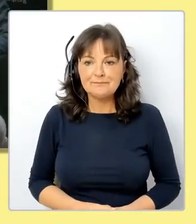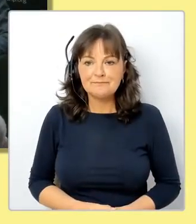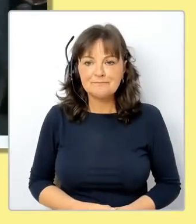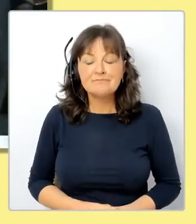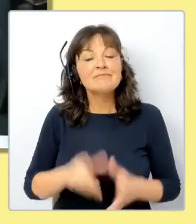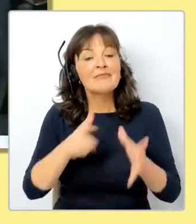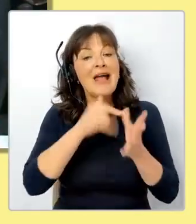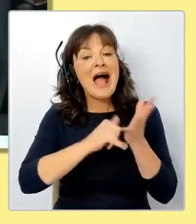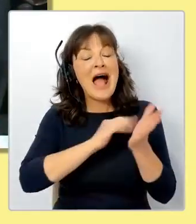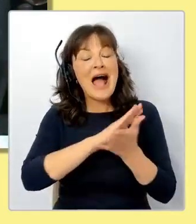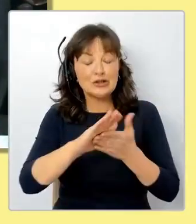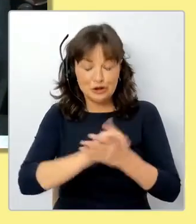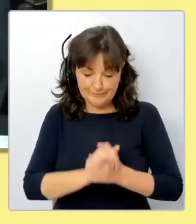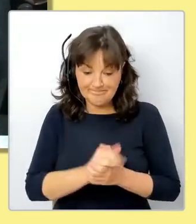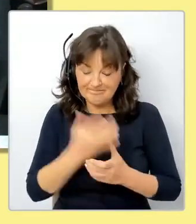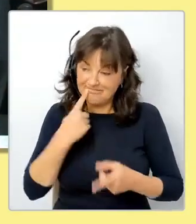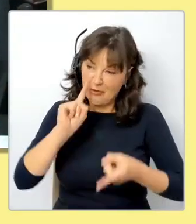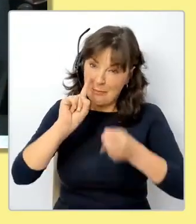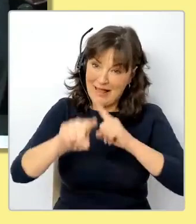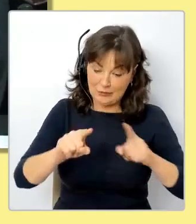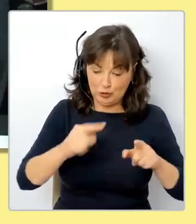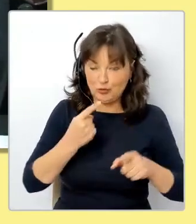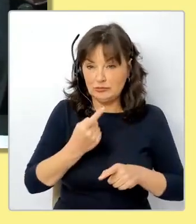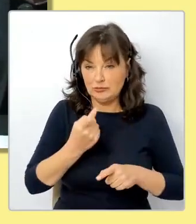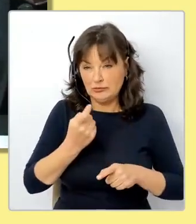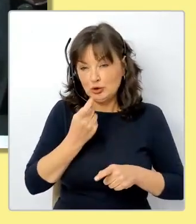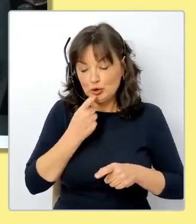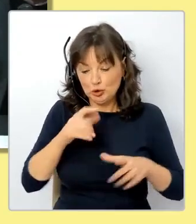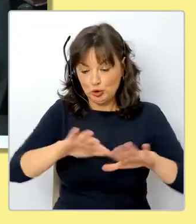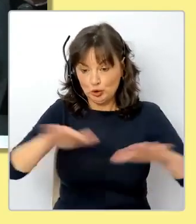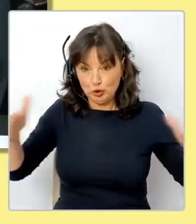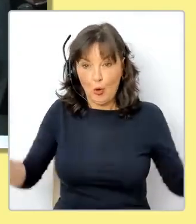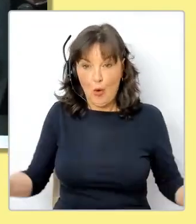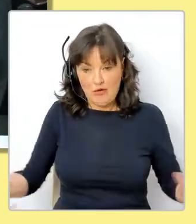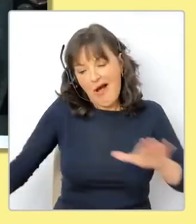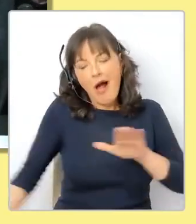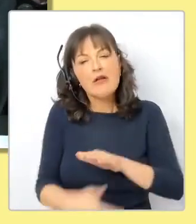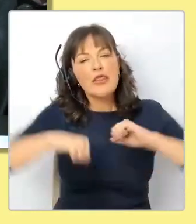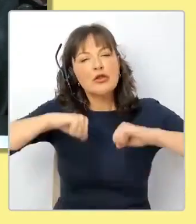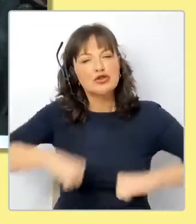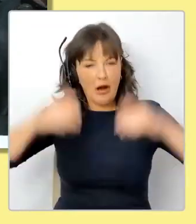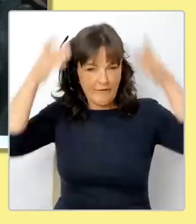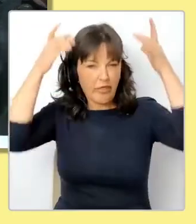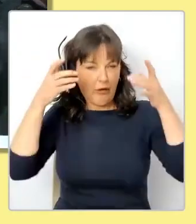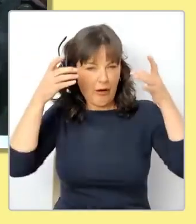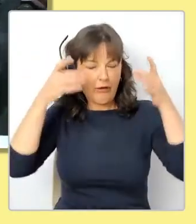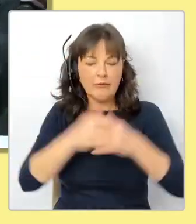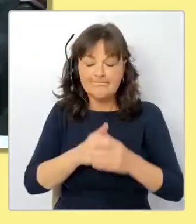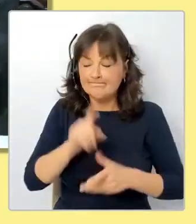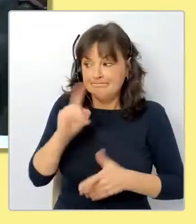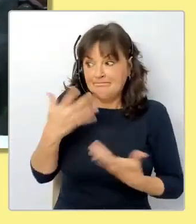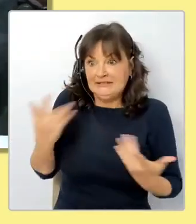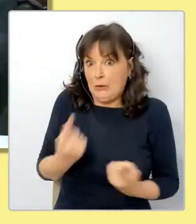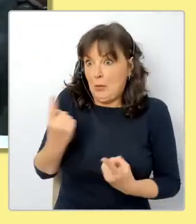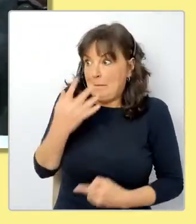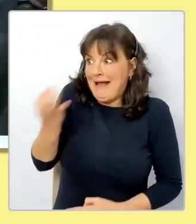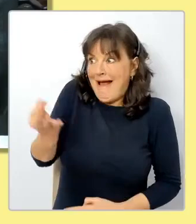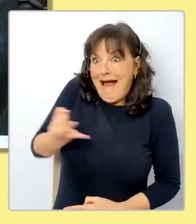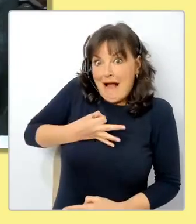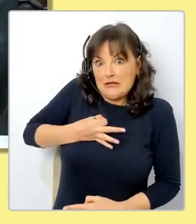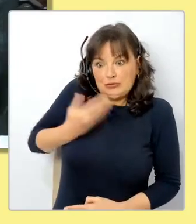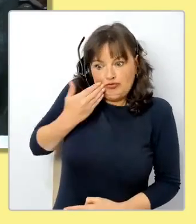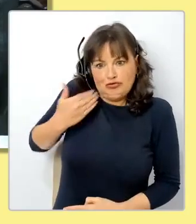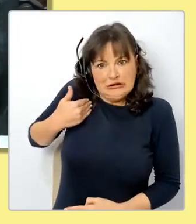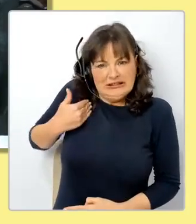Yeah, so in terms of the stone, so I was asked for comment on this a couple of days ago, and this is one of these really interesting examples of where